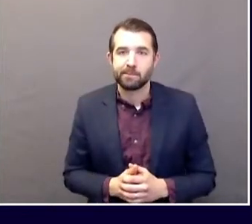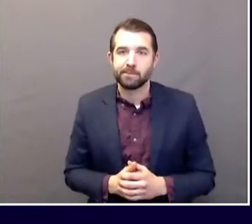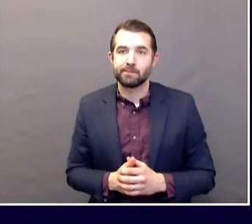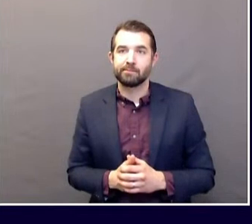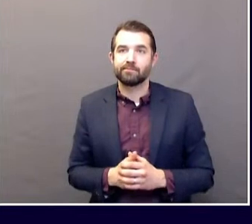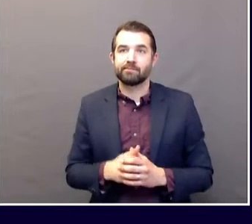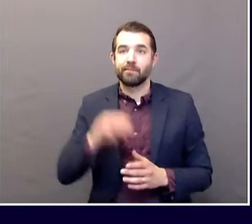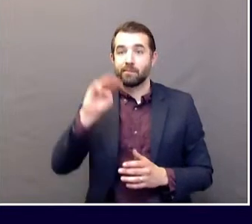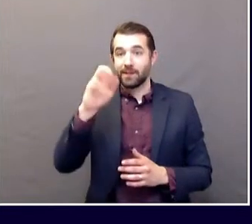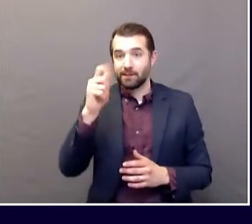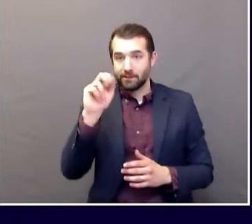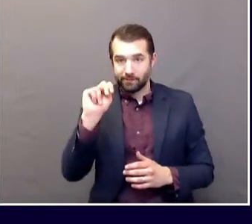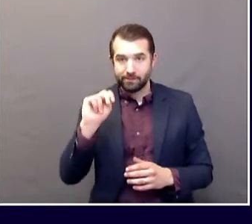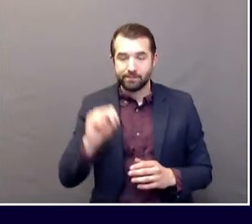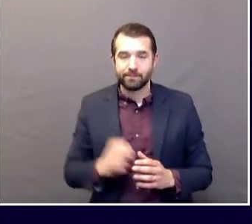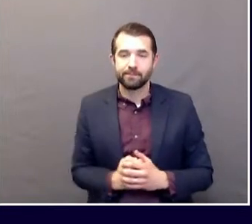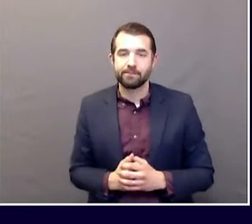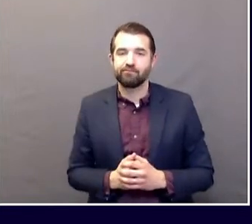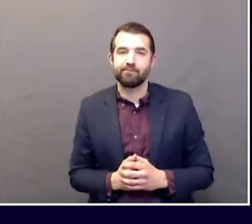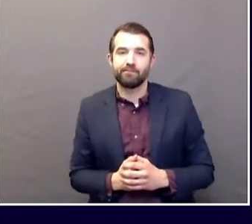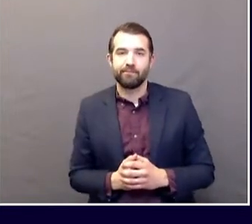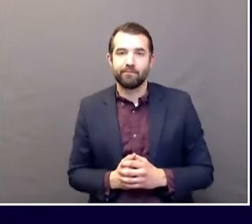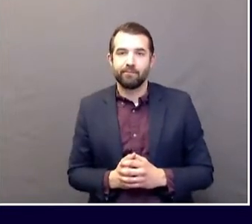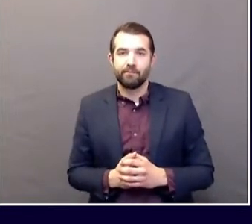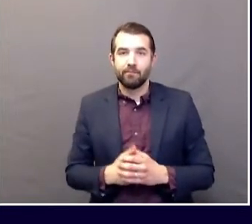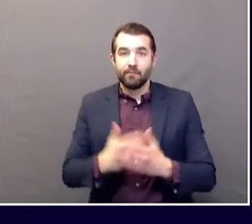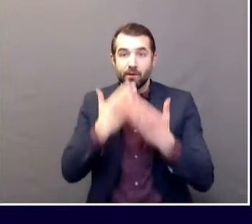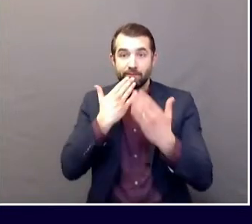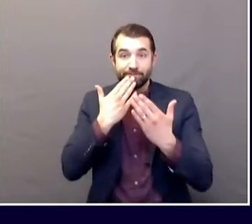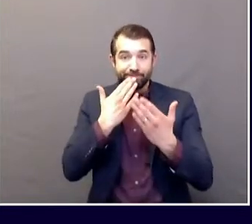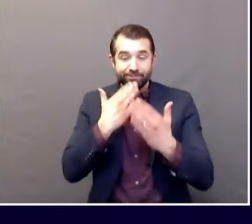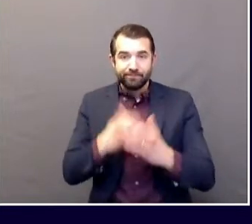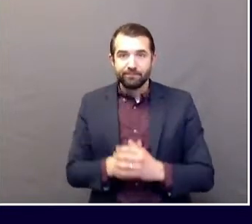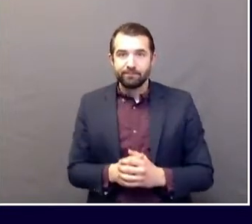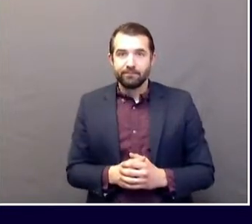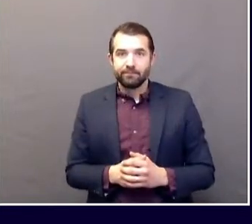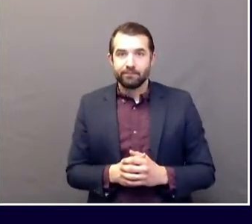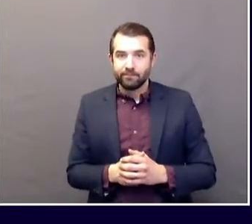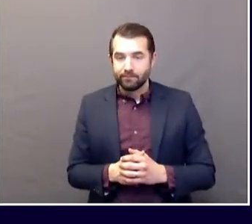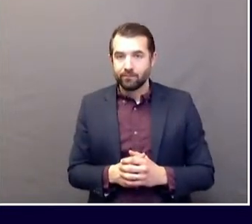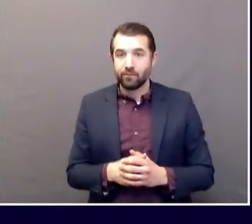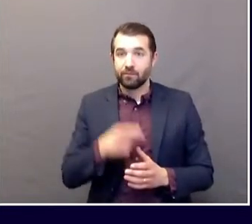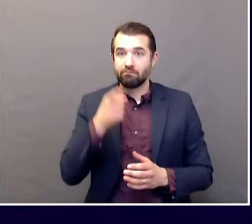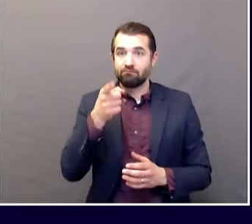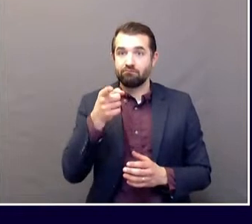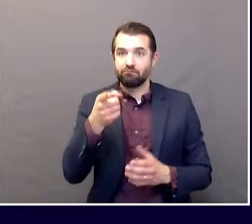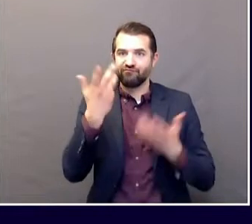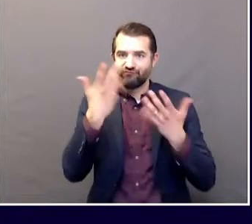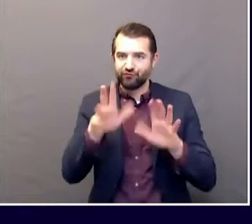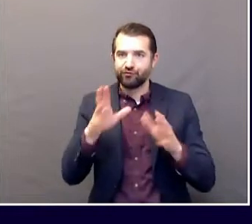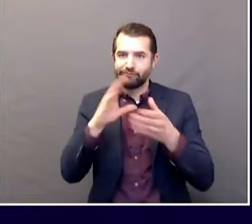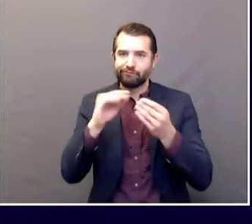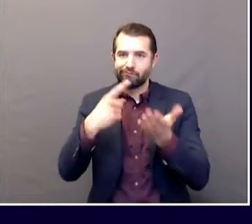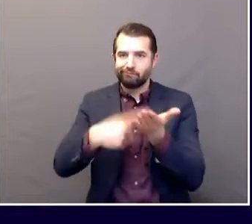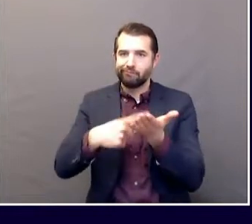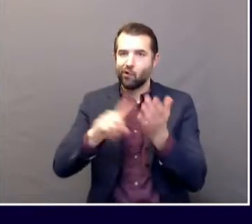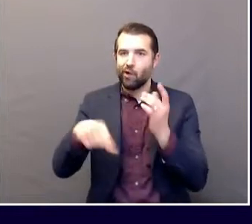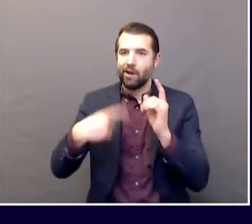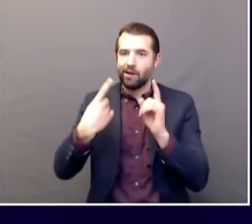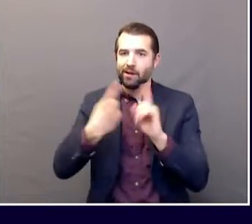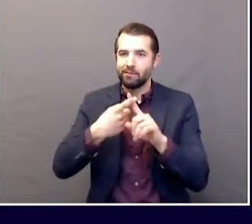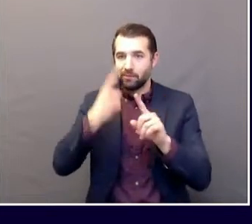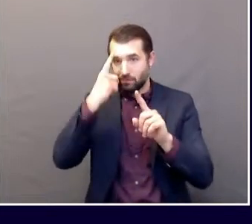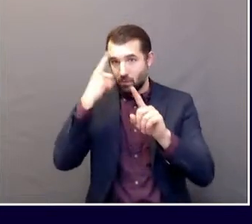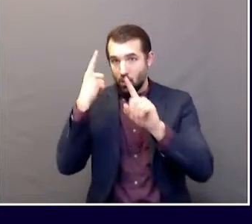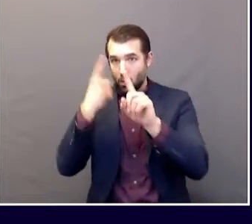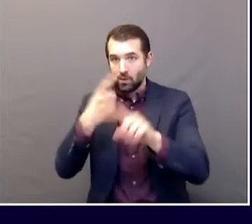next. Thank you for taking my question. As you were talking about using every single dose of the vaccine, I wanted